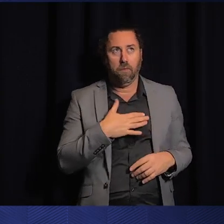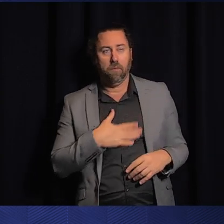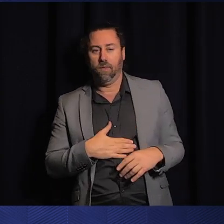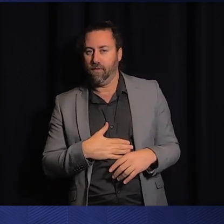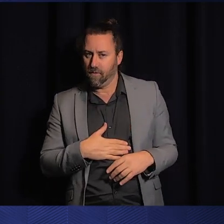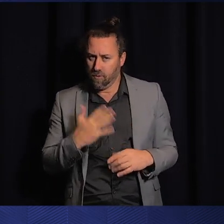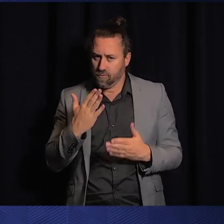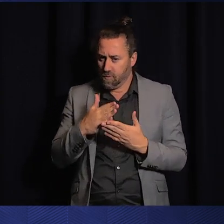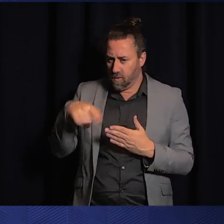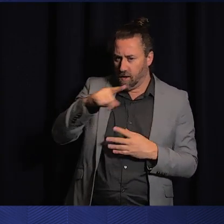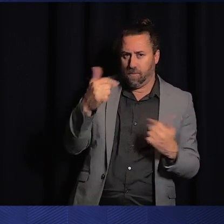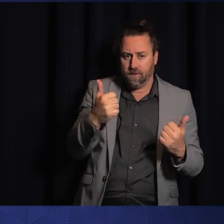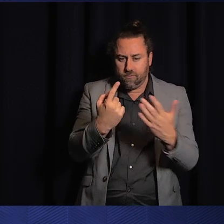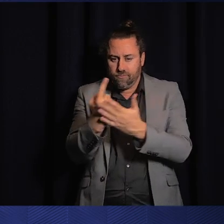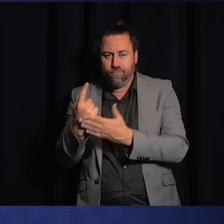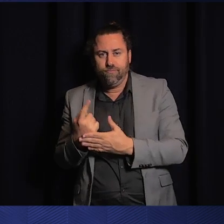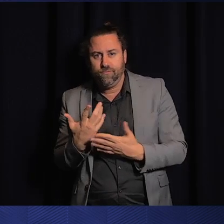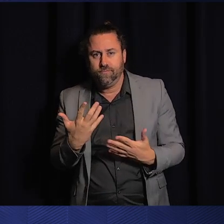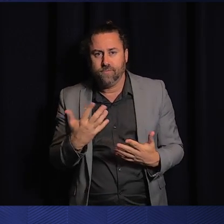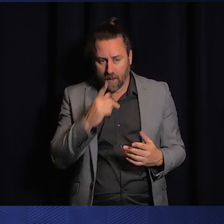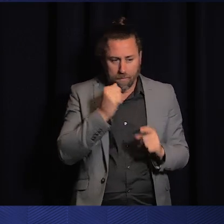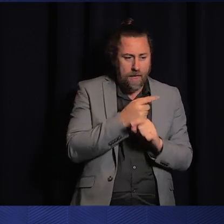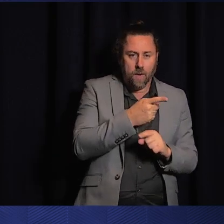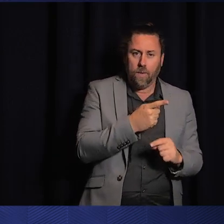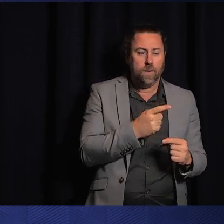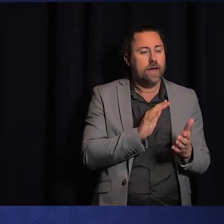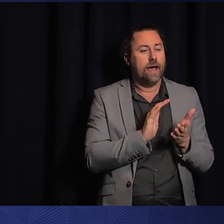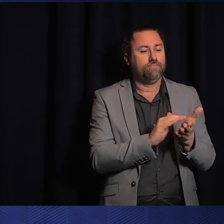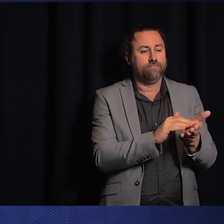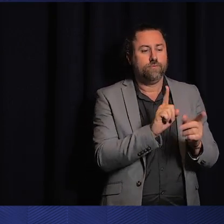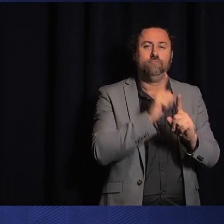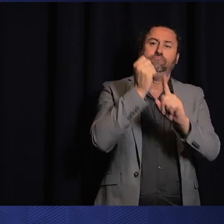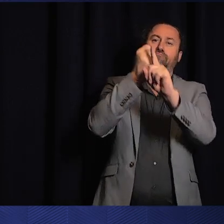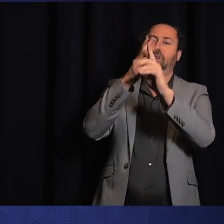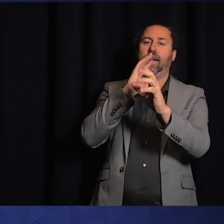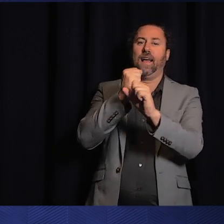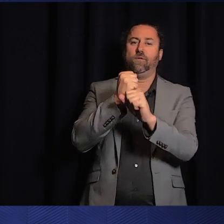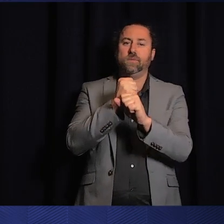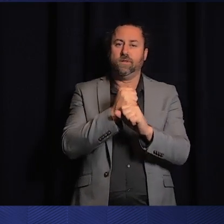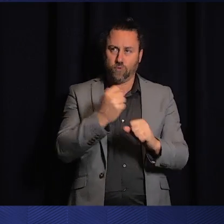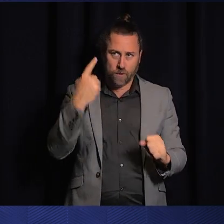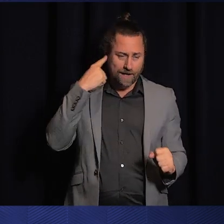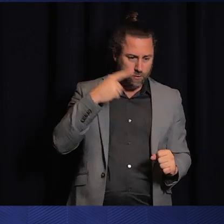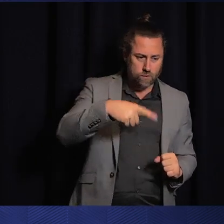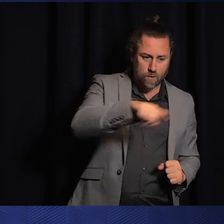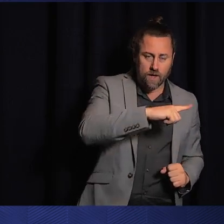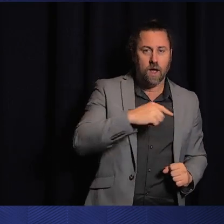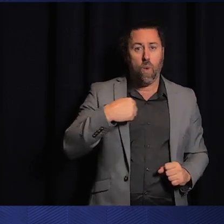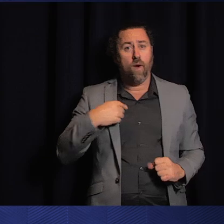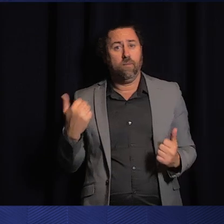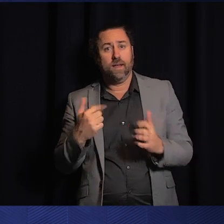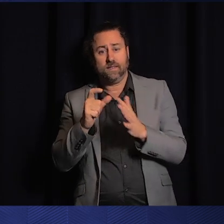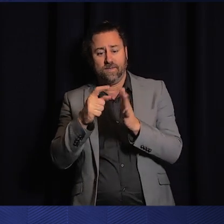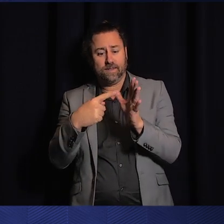highest possible levels in the general public and politically. We've taken the approach of using data and stronger